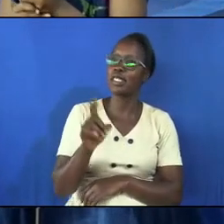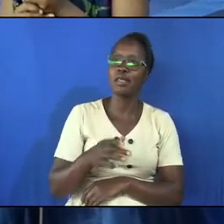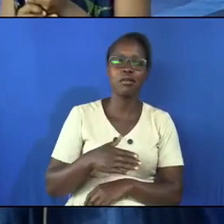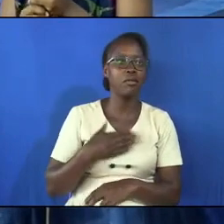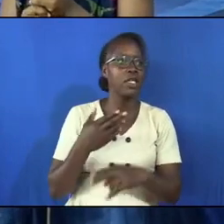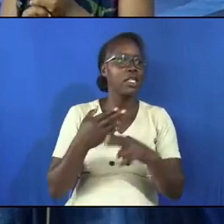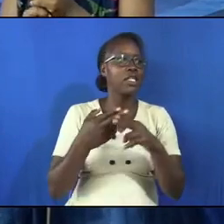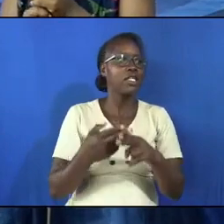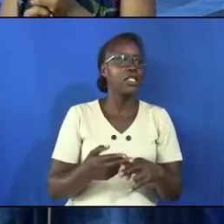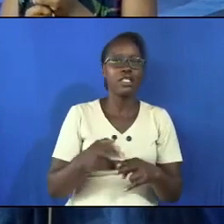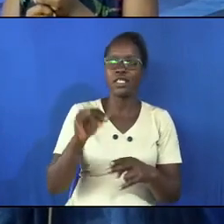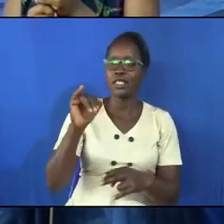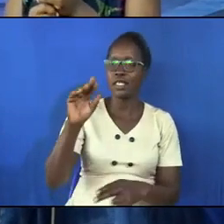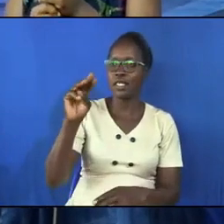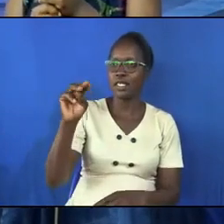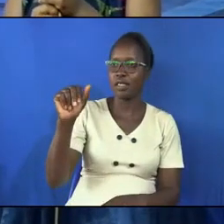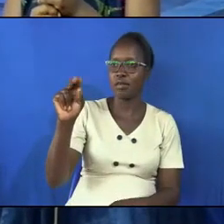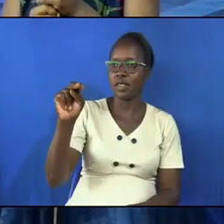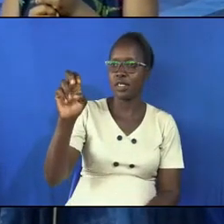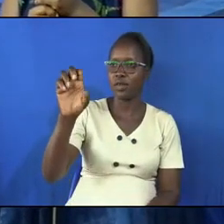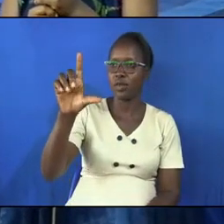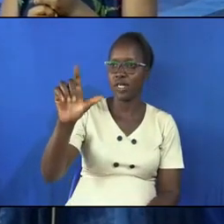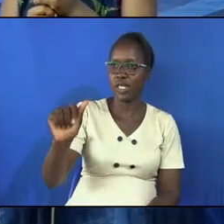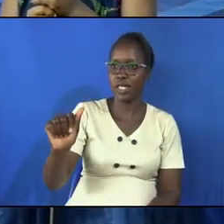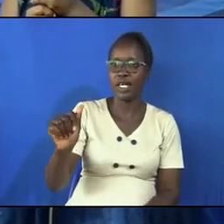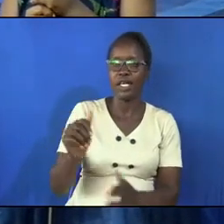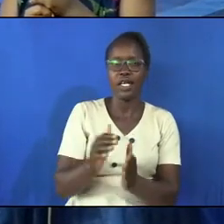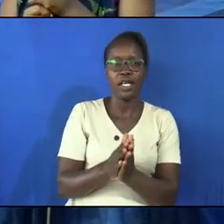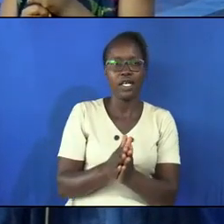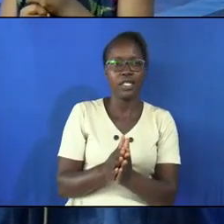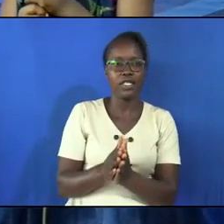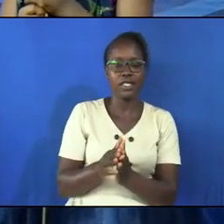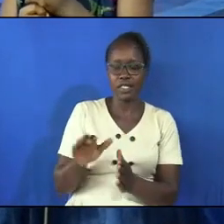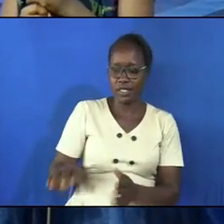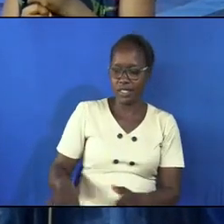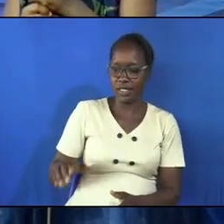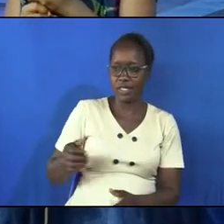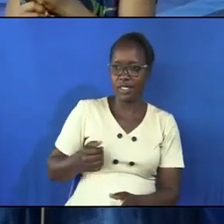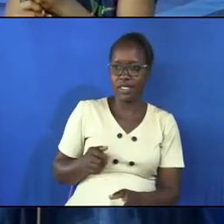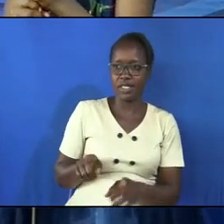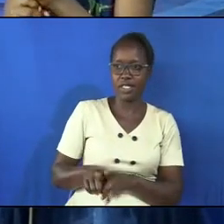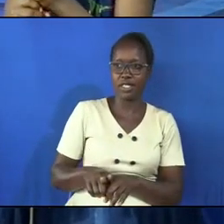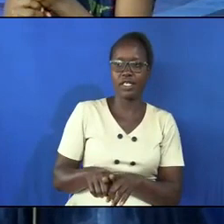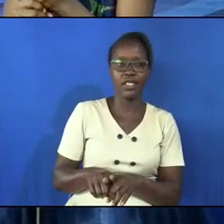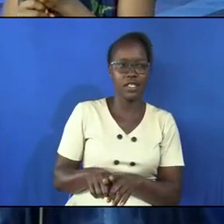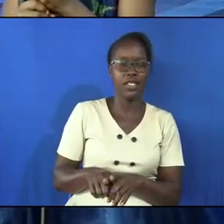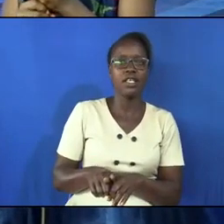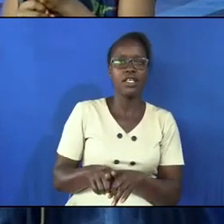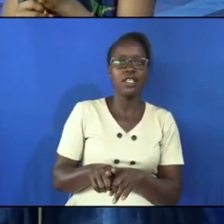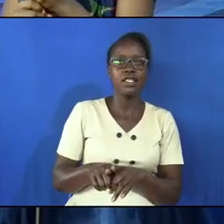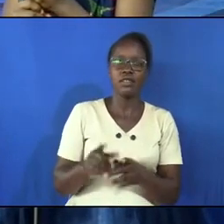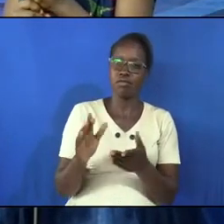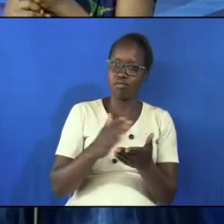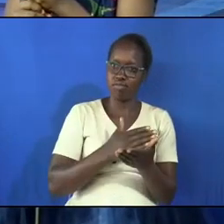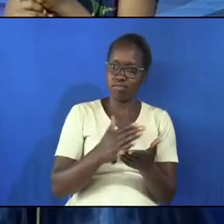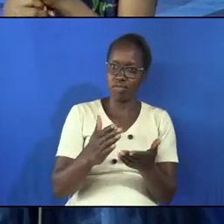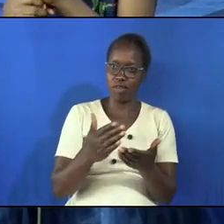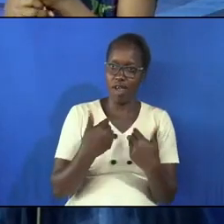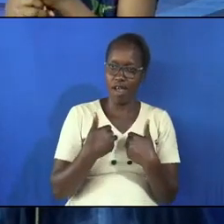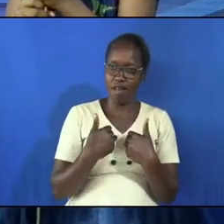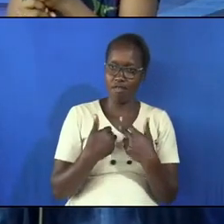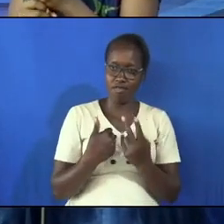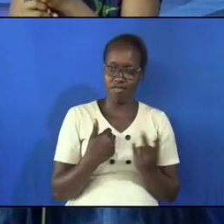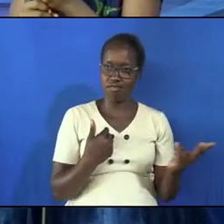Happy day. My name is Emanuela Mayaka. With me here is my little sister Emalina. We are going to sing a